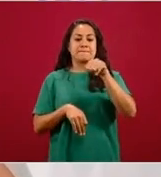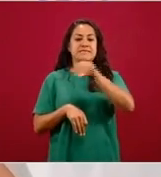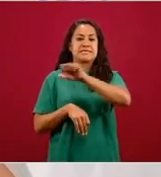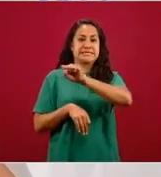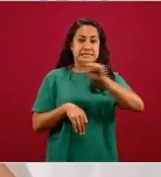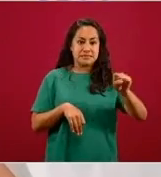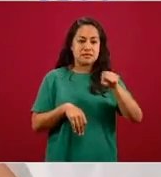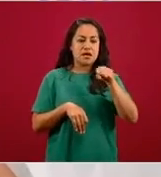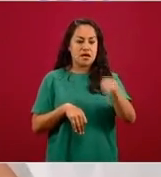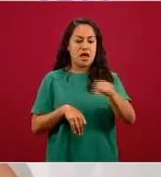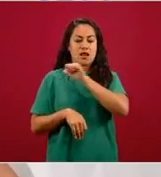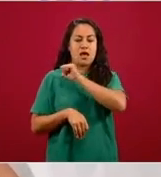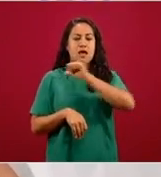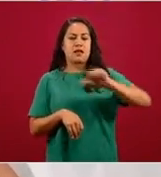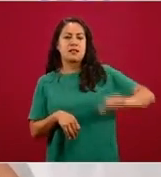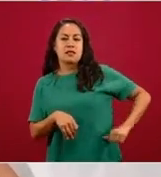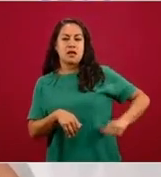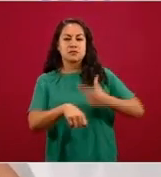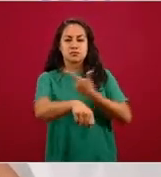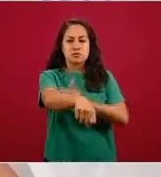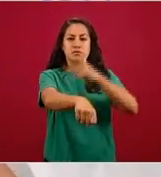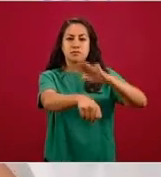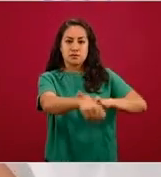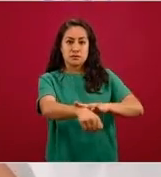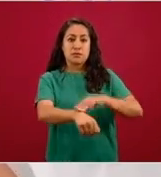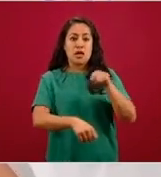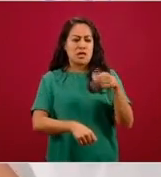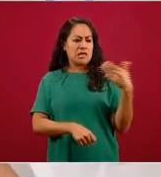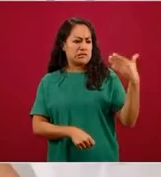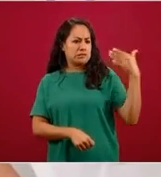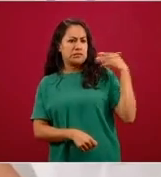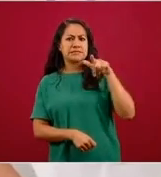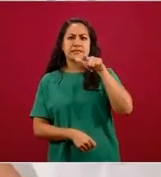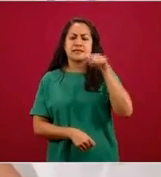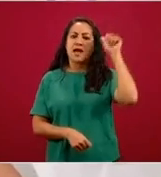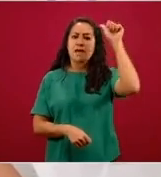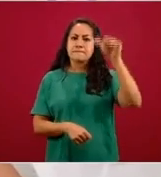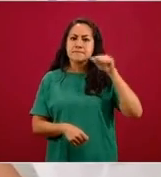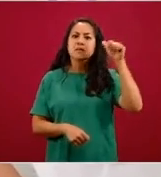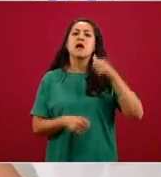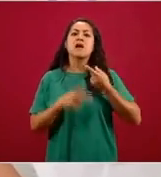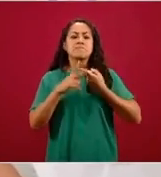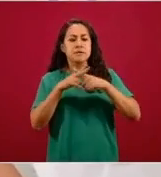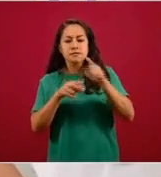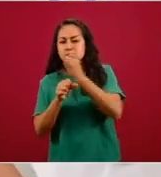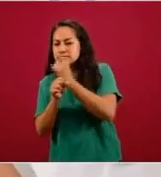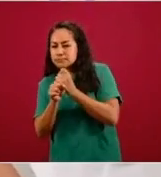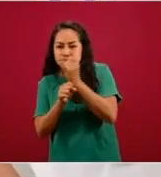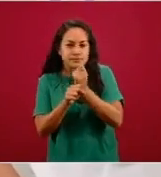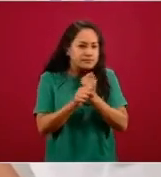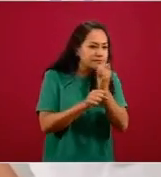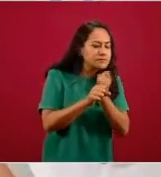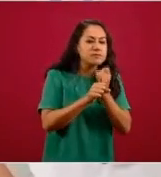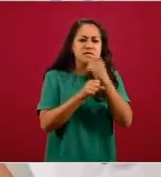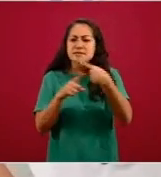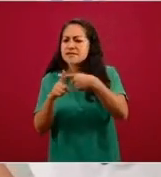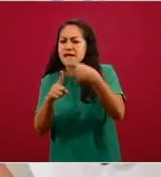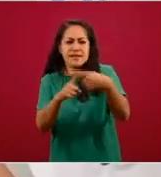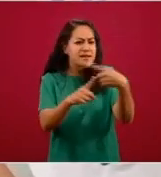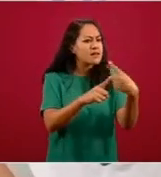This attack was registered at Gustavo Amadero, and after receiving the report, we began